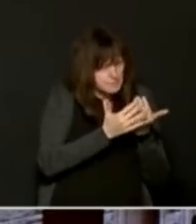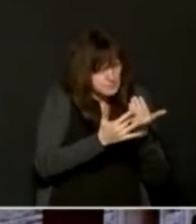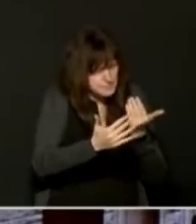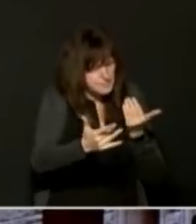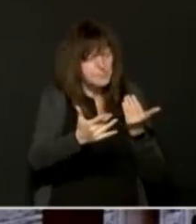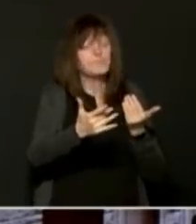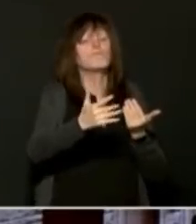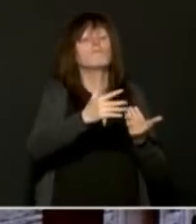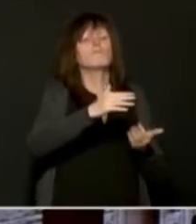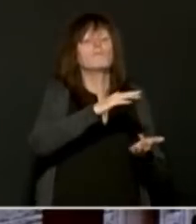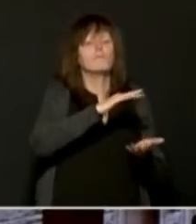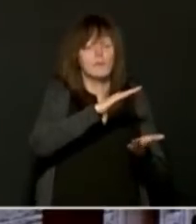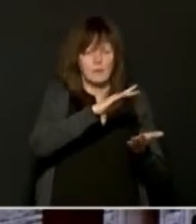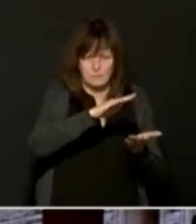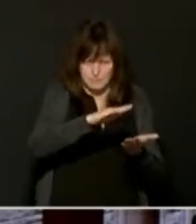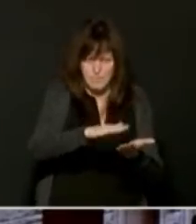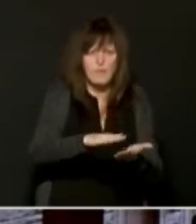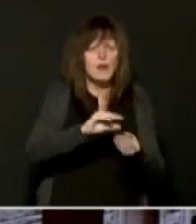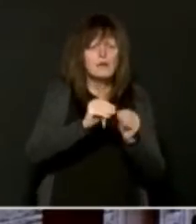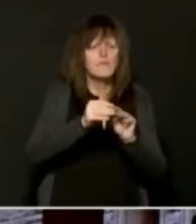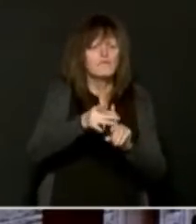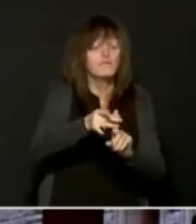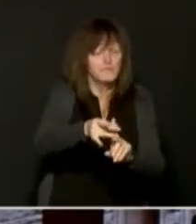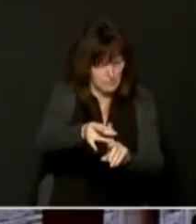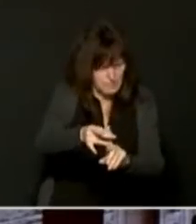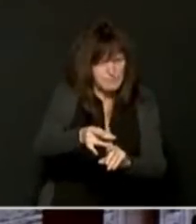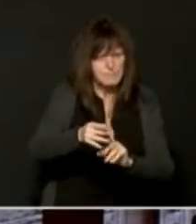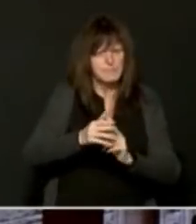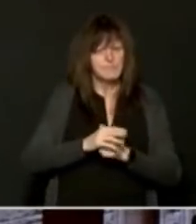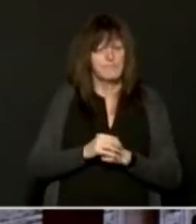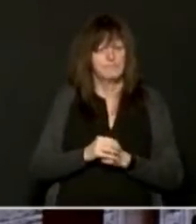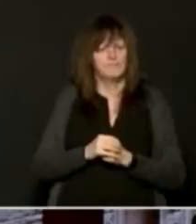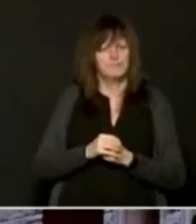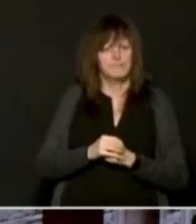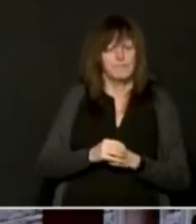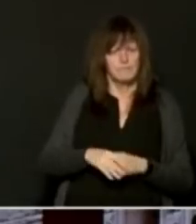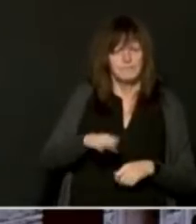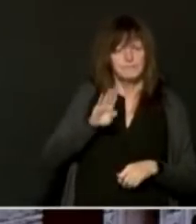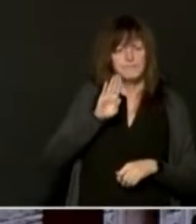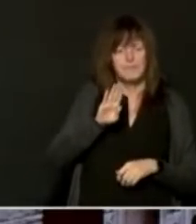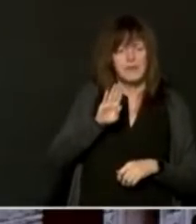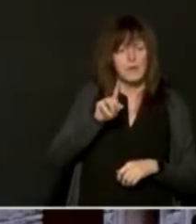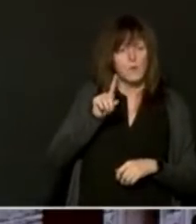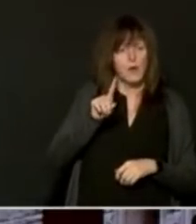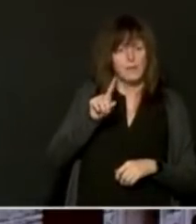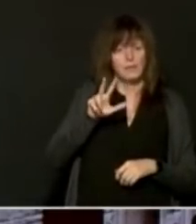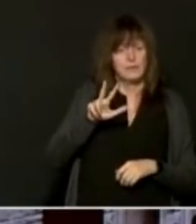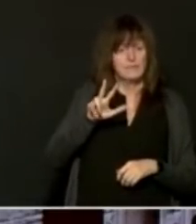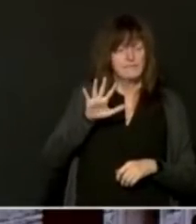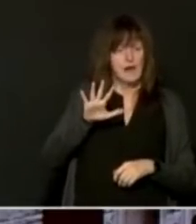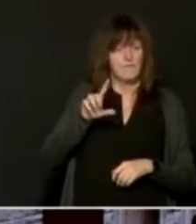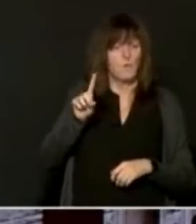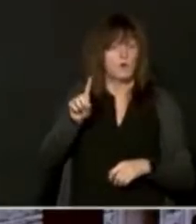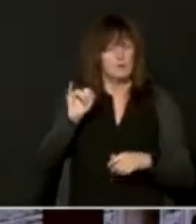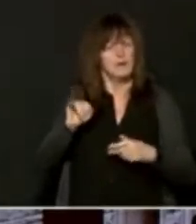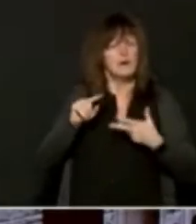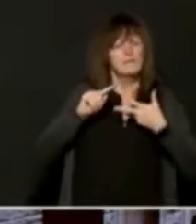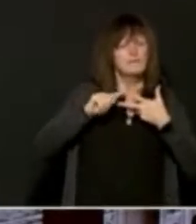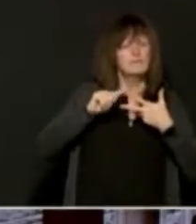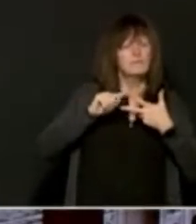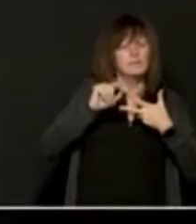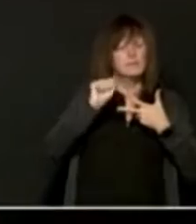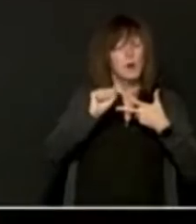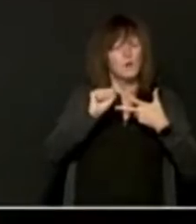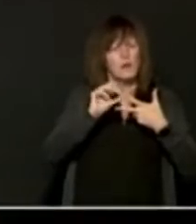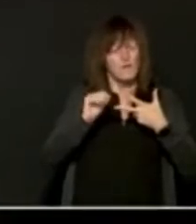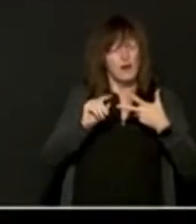cases of B1351 during that period of time. So that's our observations in Ontario right now. If I could just add to